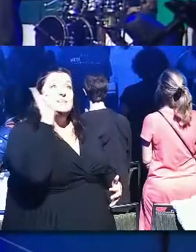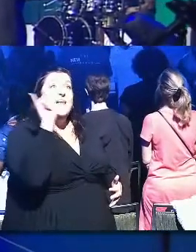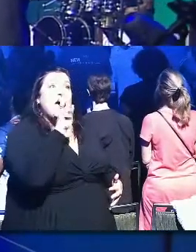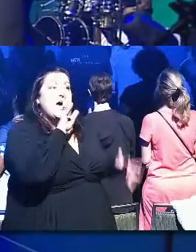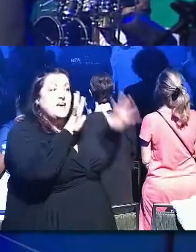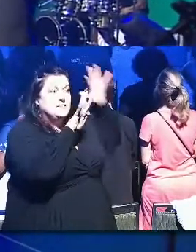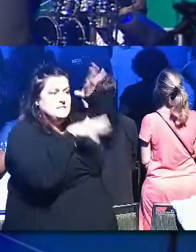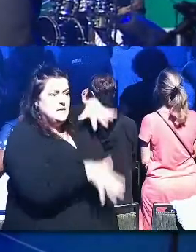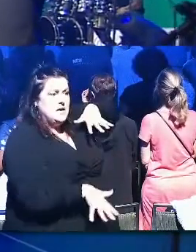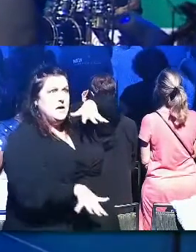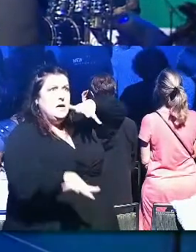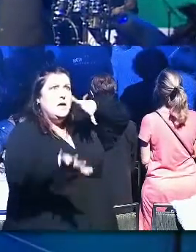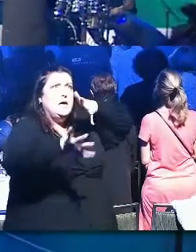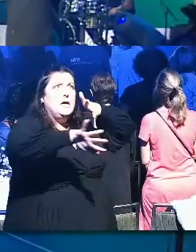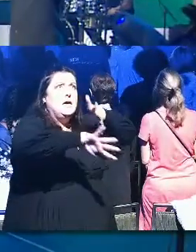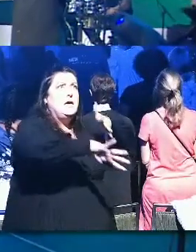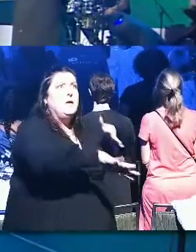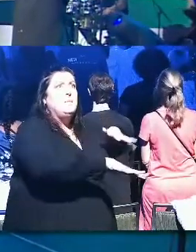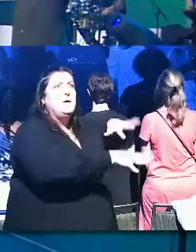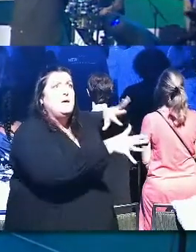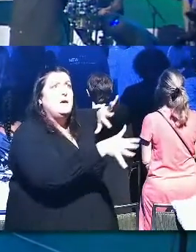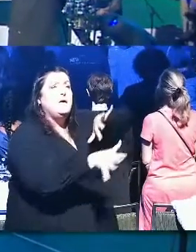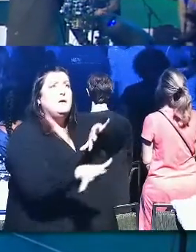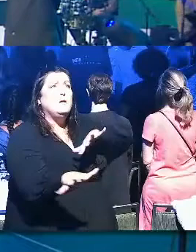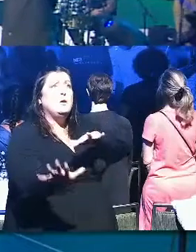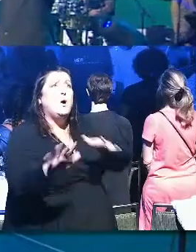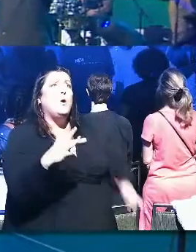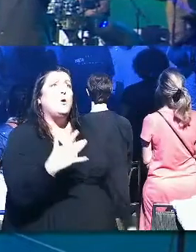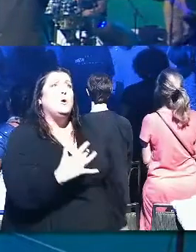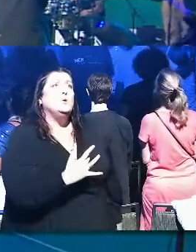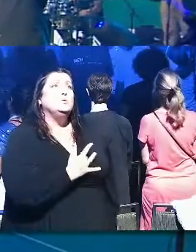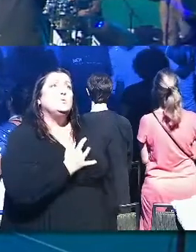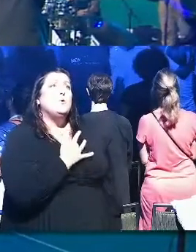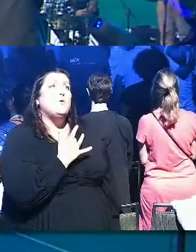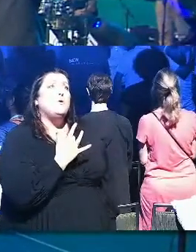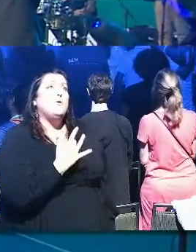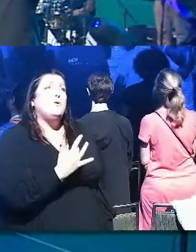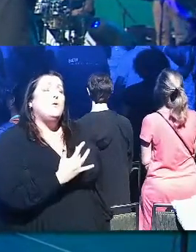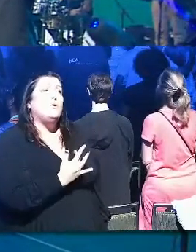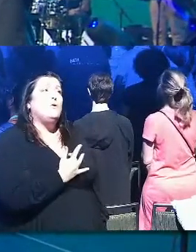sorrows like sea billows